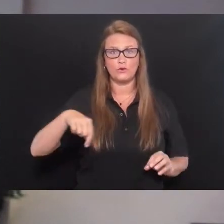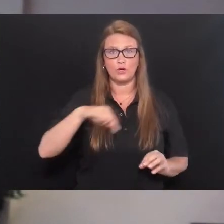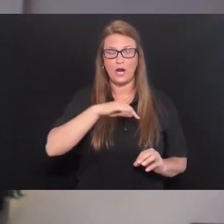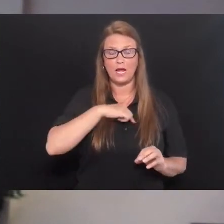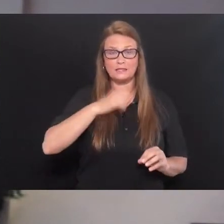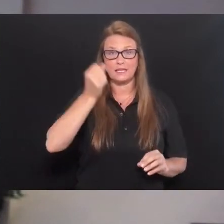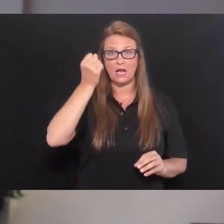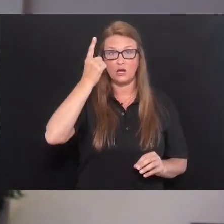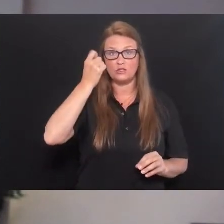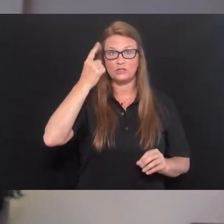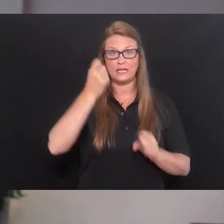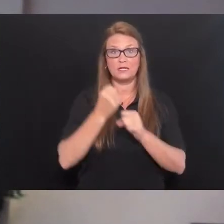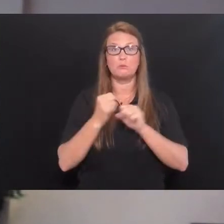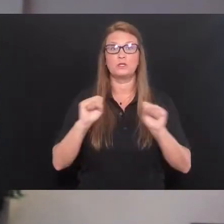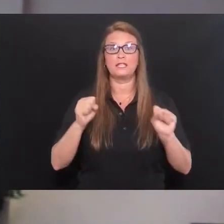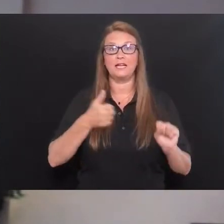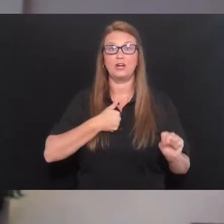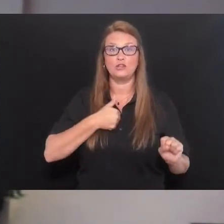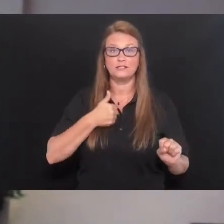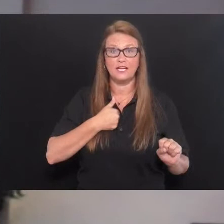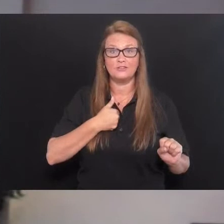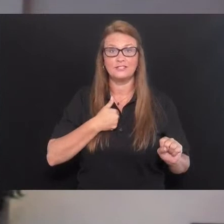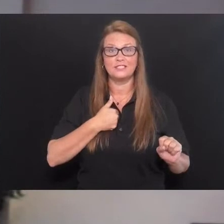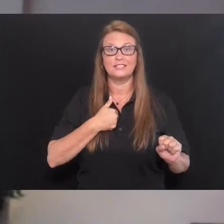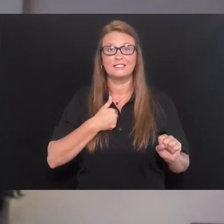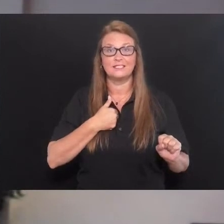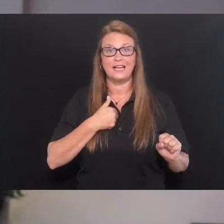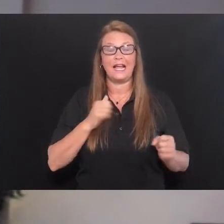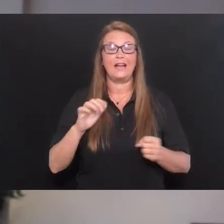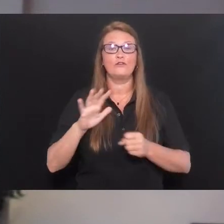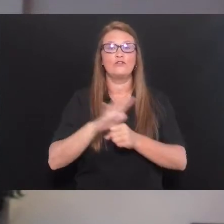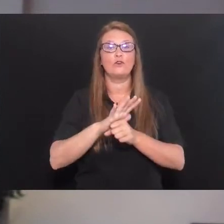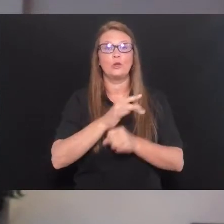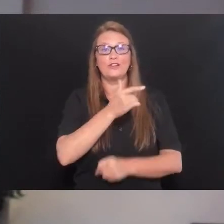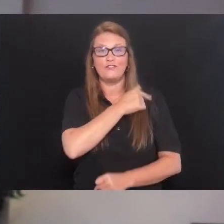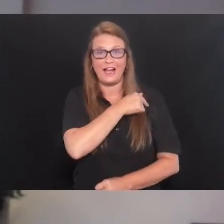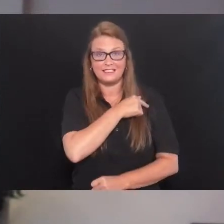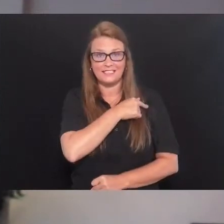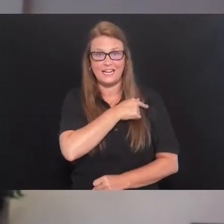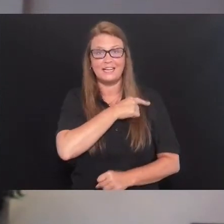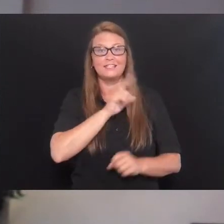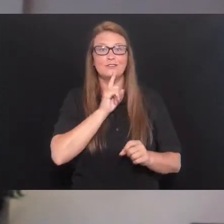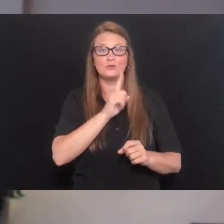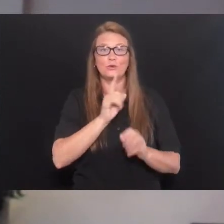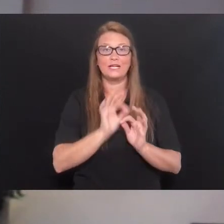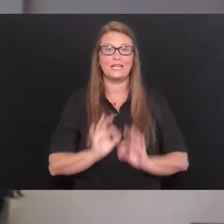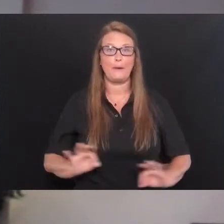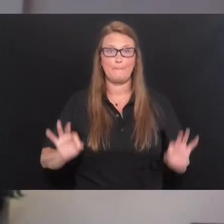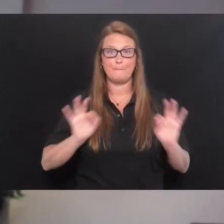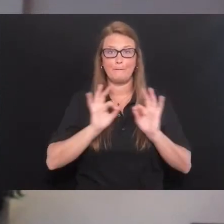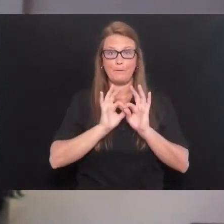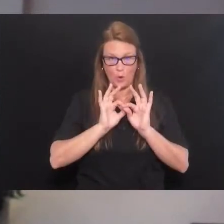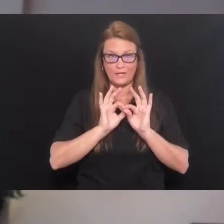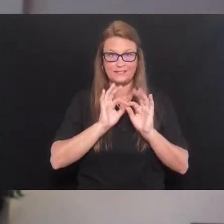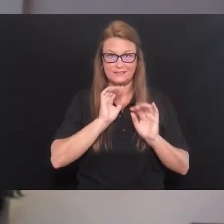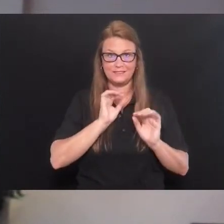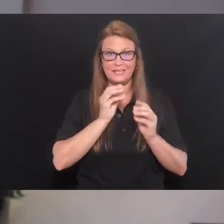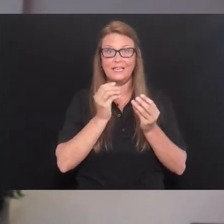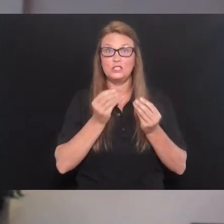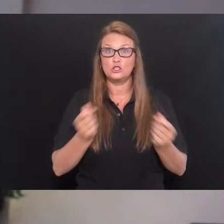about protecting ourselves right now. Certainly getting fully vaccinated is an important solution. The governor